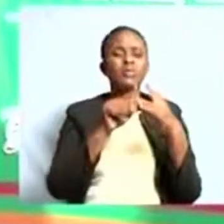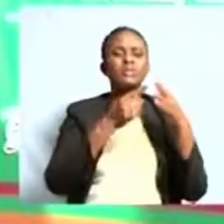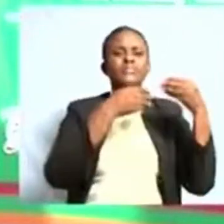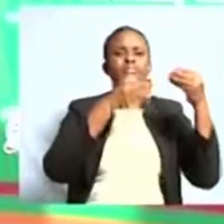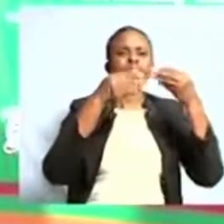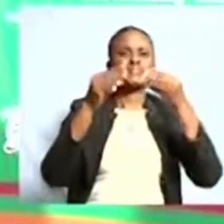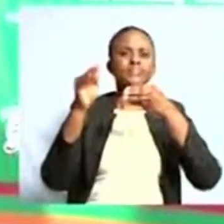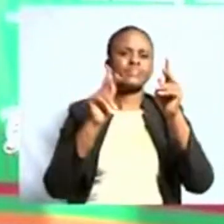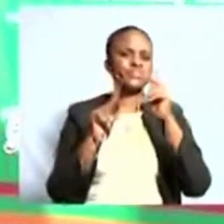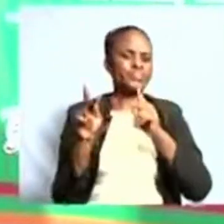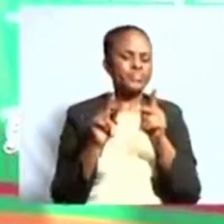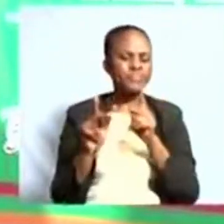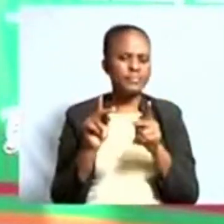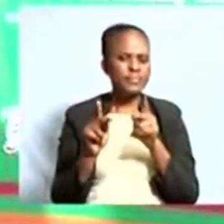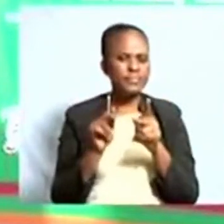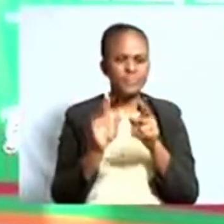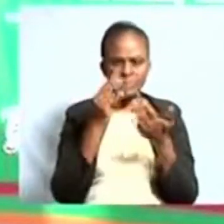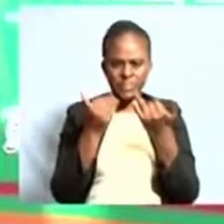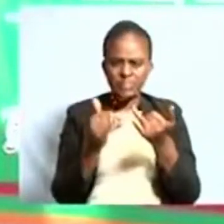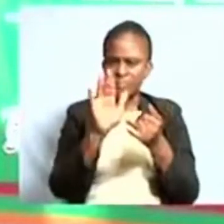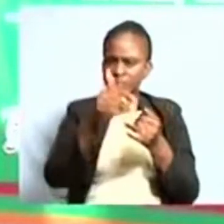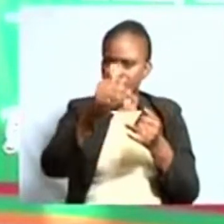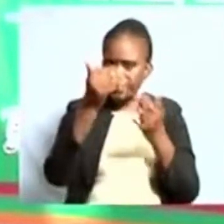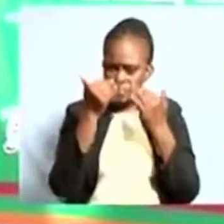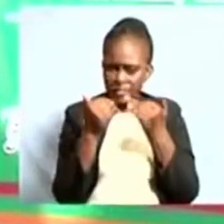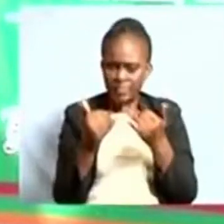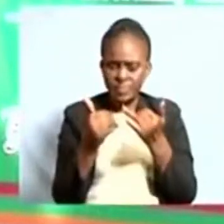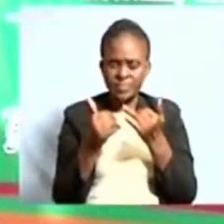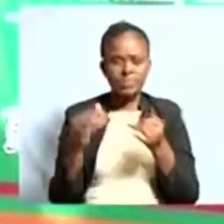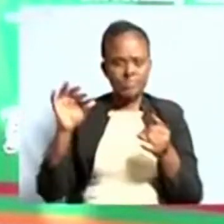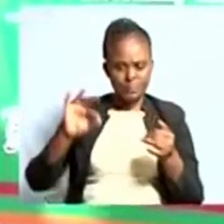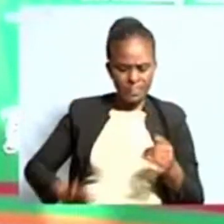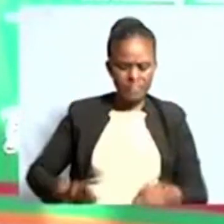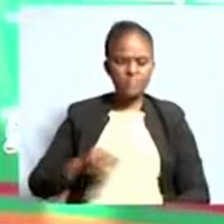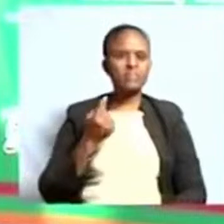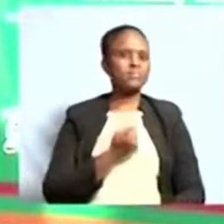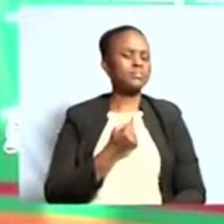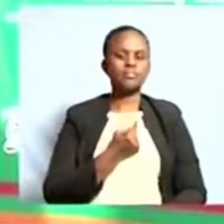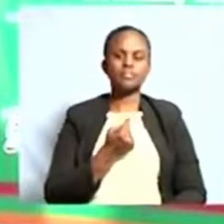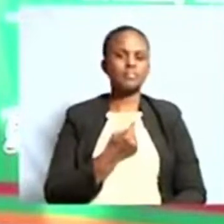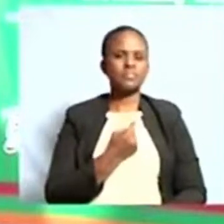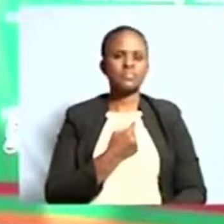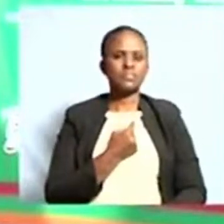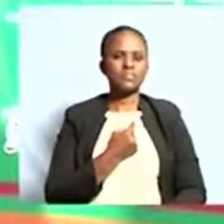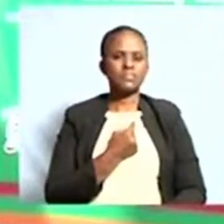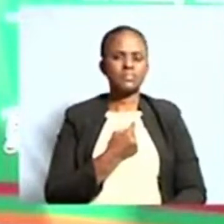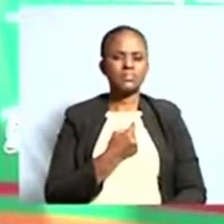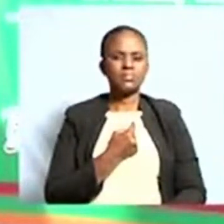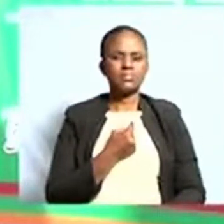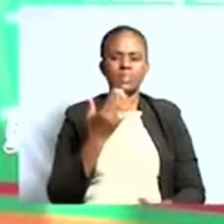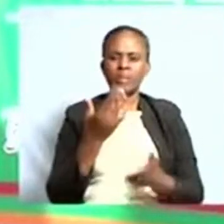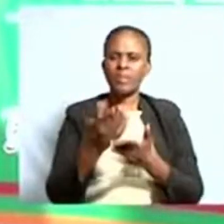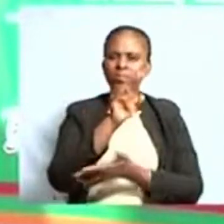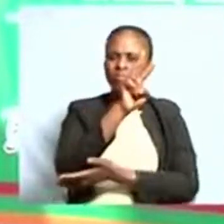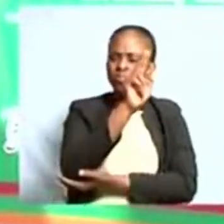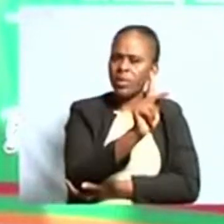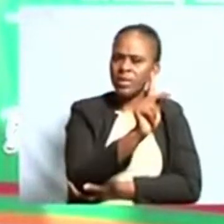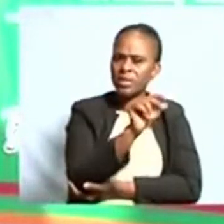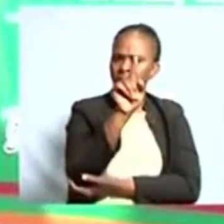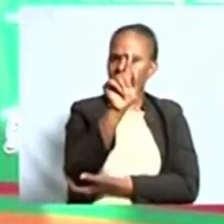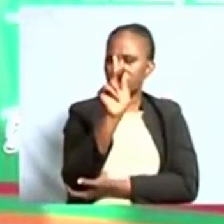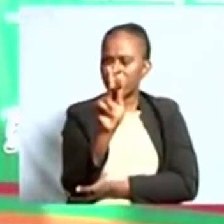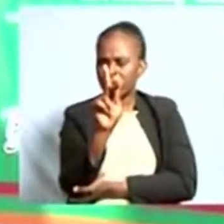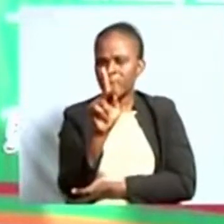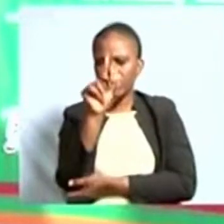people. It's you now just benefiting alone. You'll be charging maybe 2 kwacha, 1 kwacha per